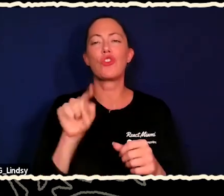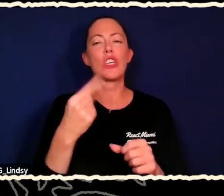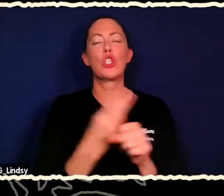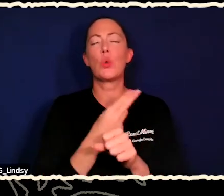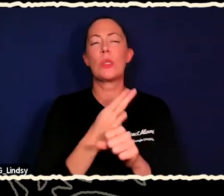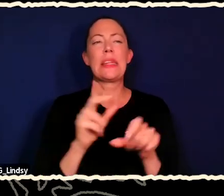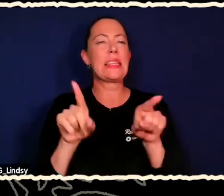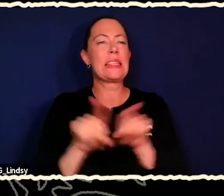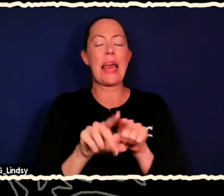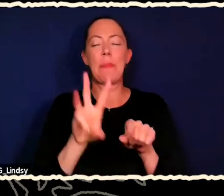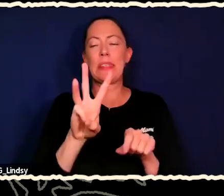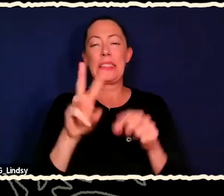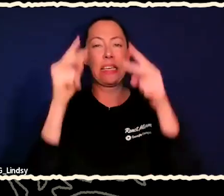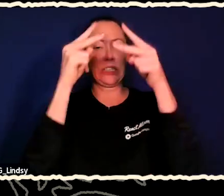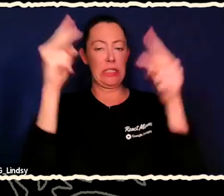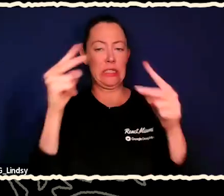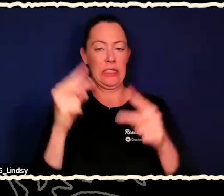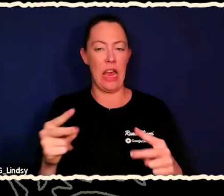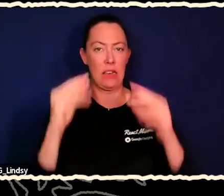pattern all the way down.